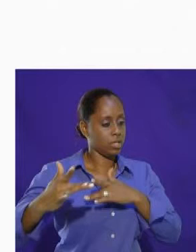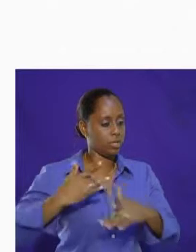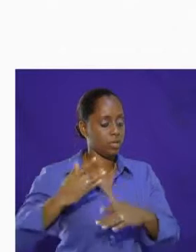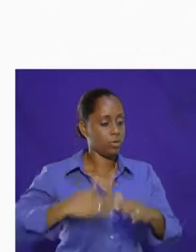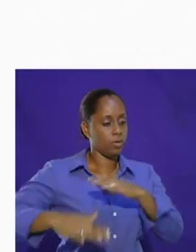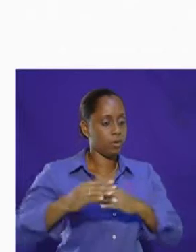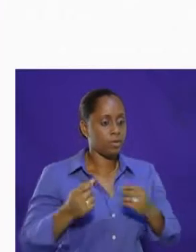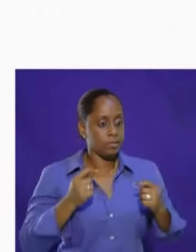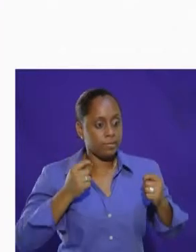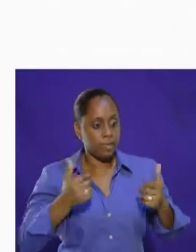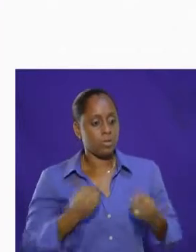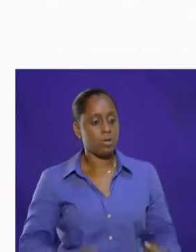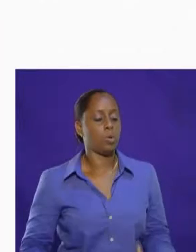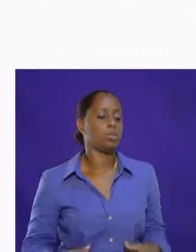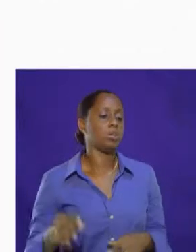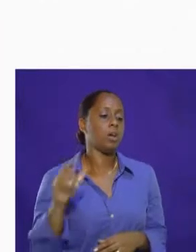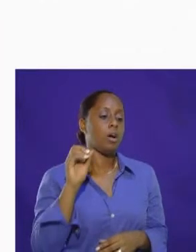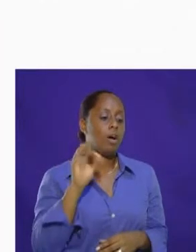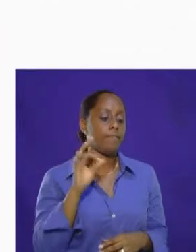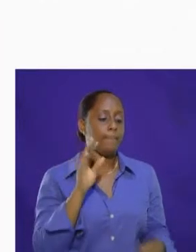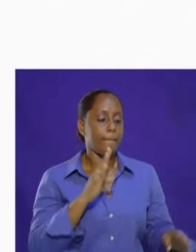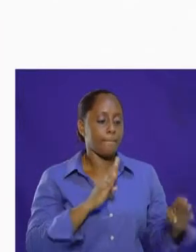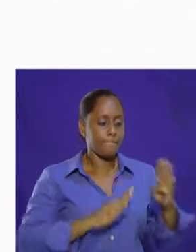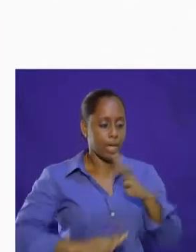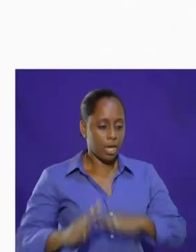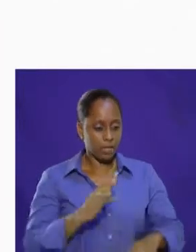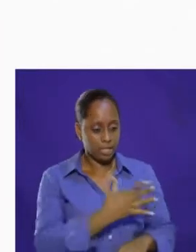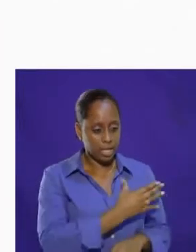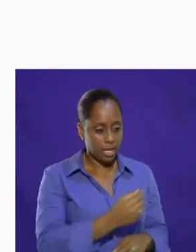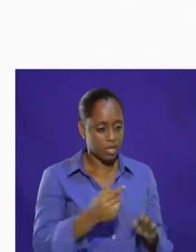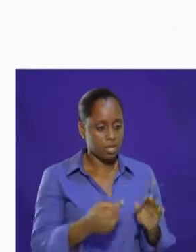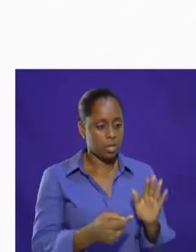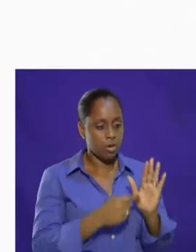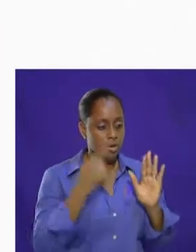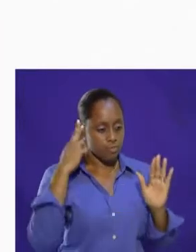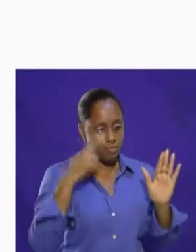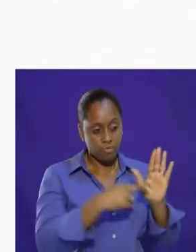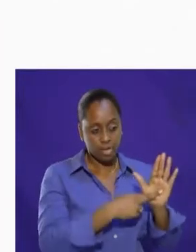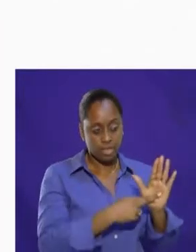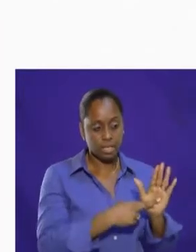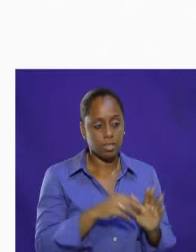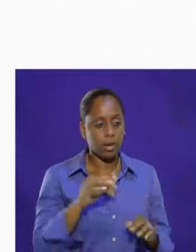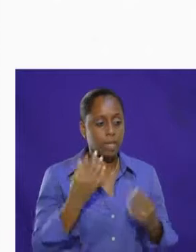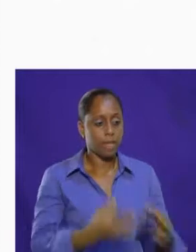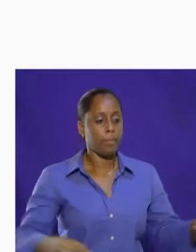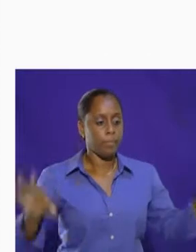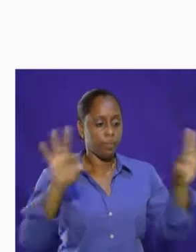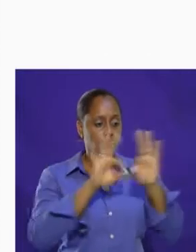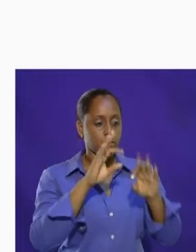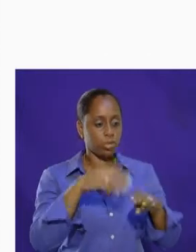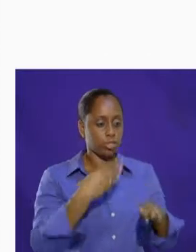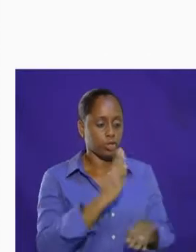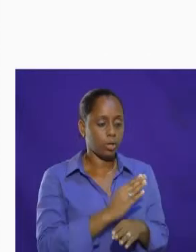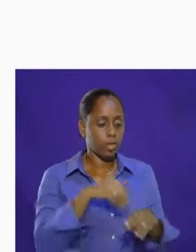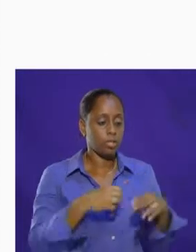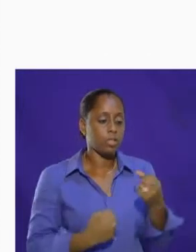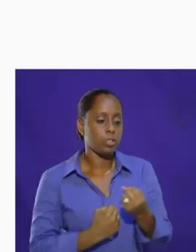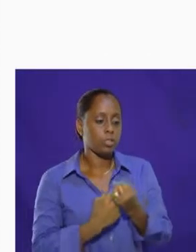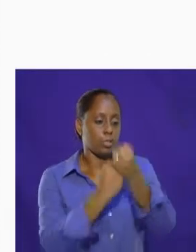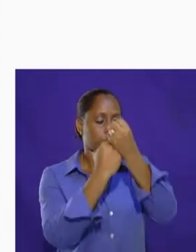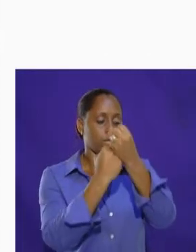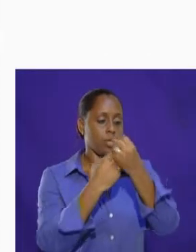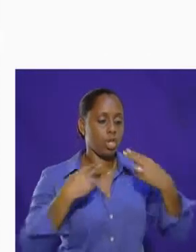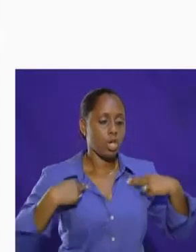of biodiversity and the recognition of its important role in supporting human life led to the adoption